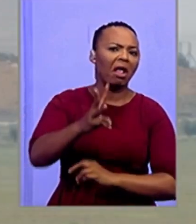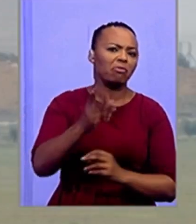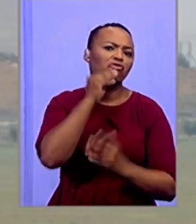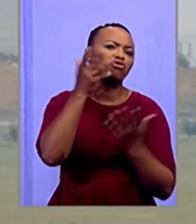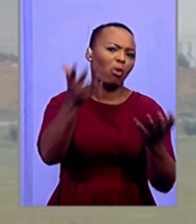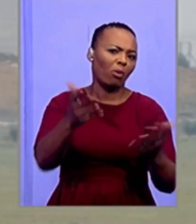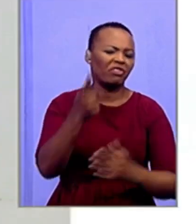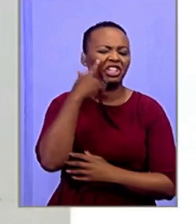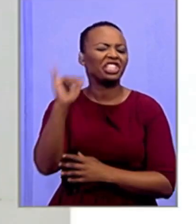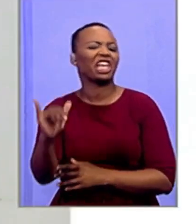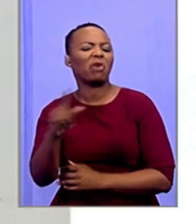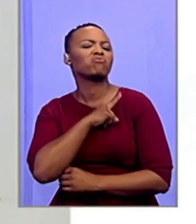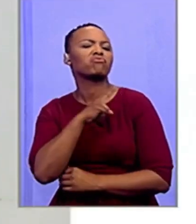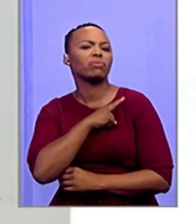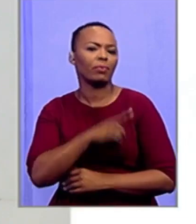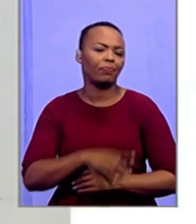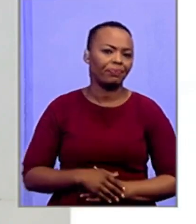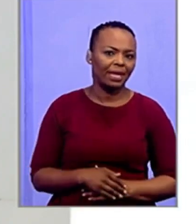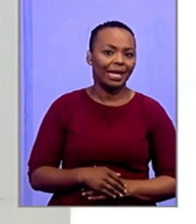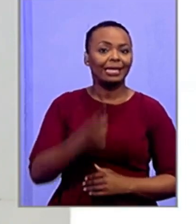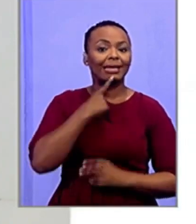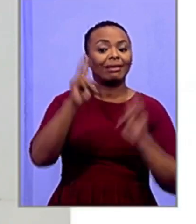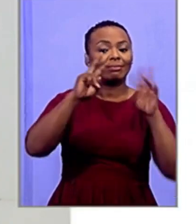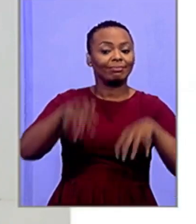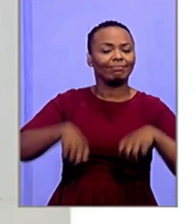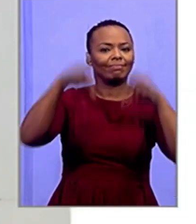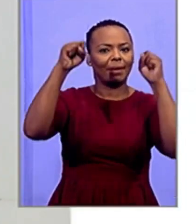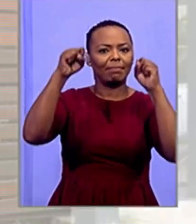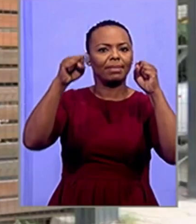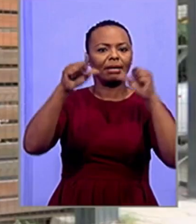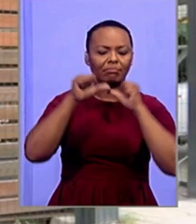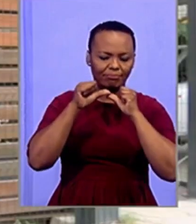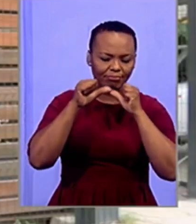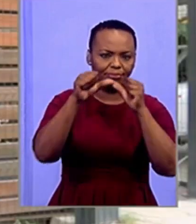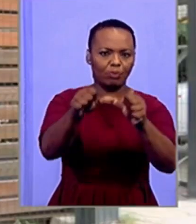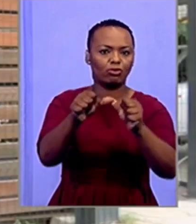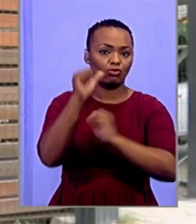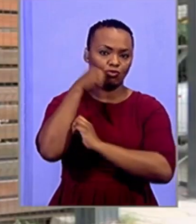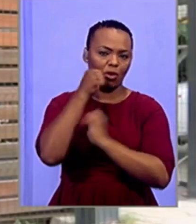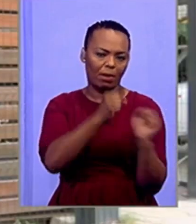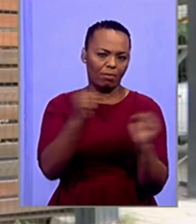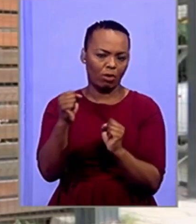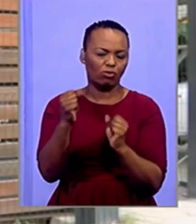Legato la borataro le le rulagantsweng la kgaolo ya motlakase le solofetse go tswelela go fitlha ka moso.